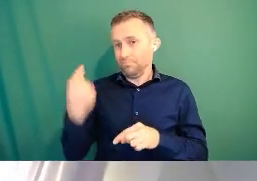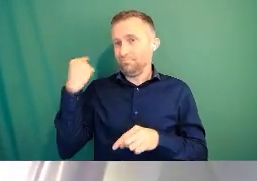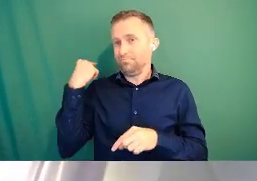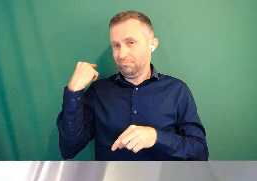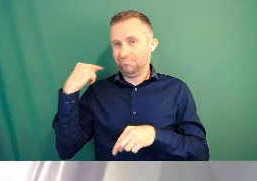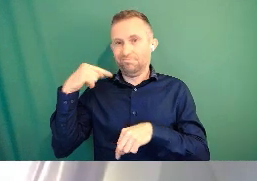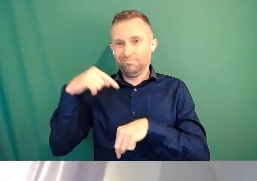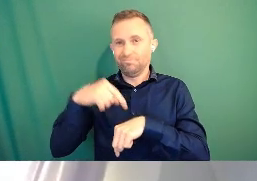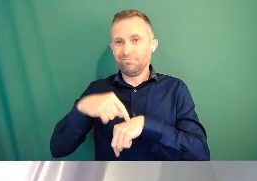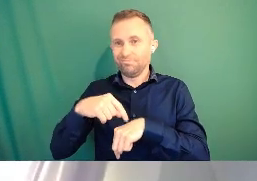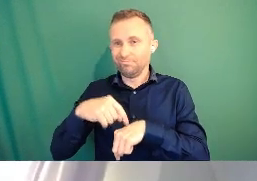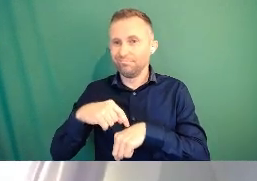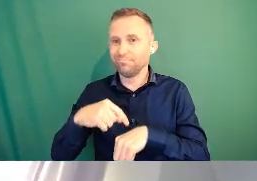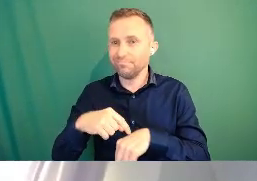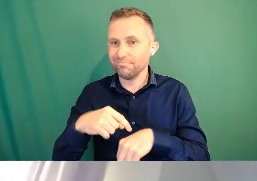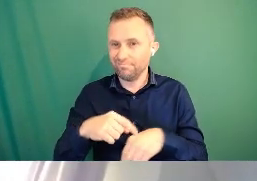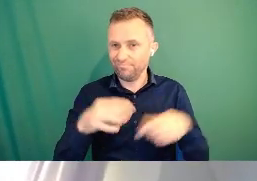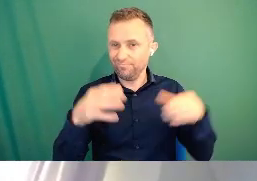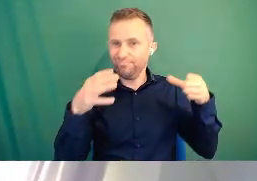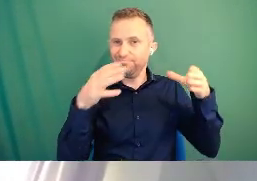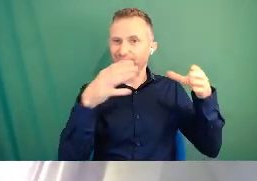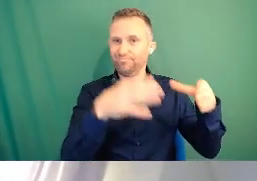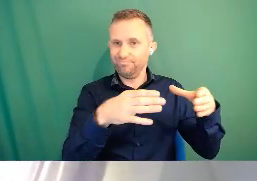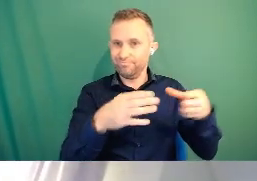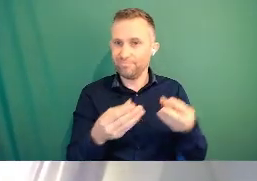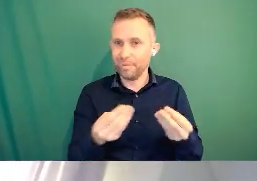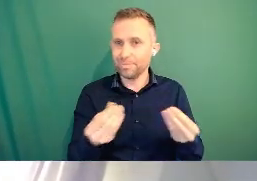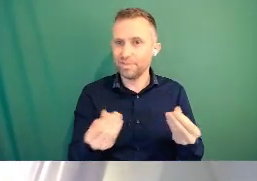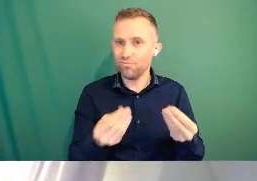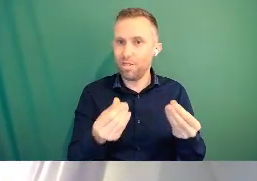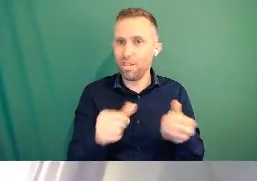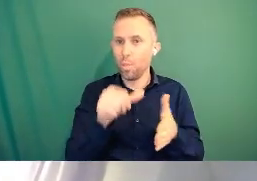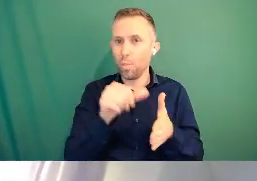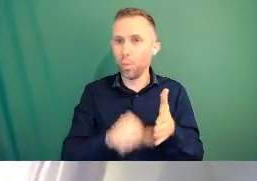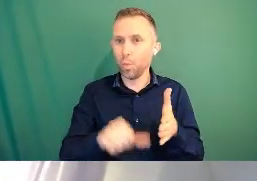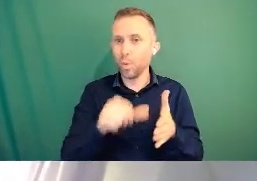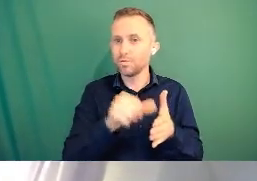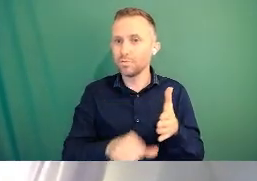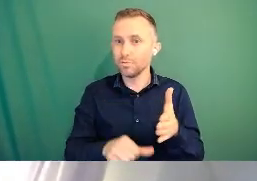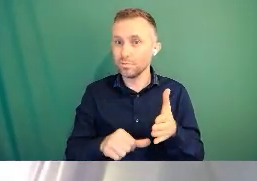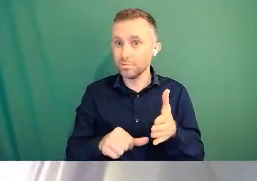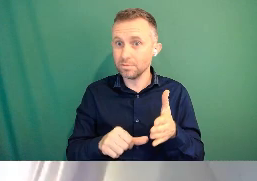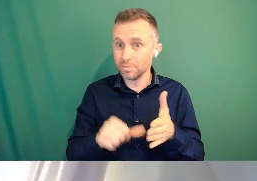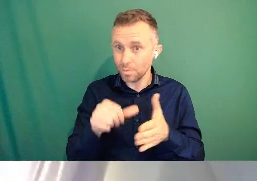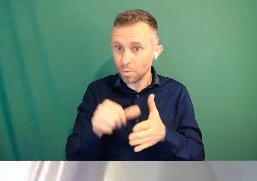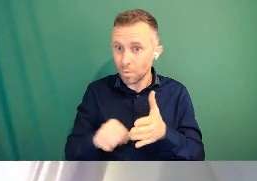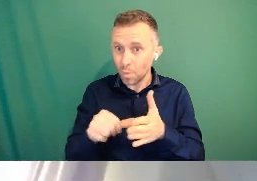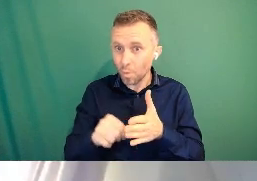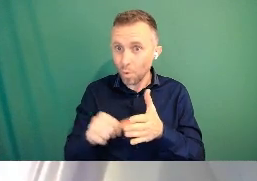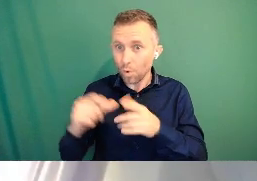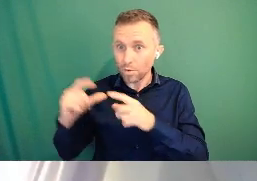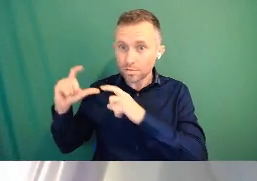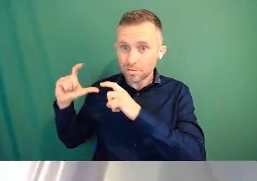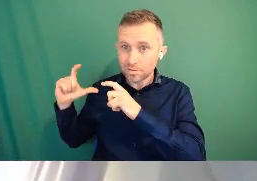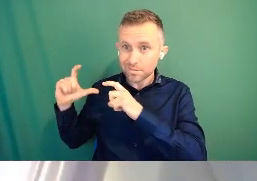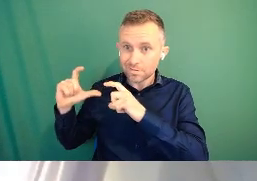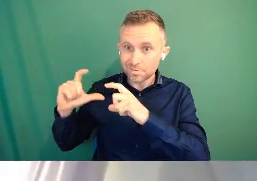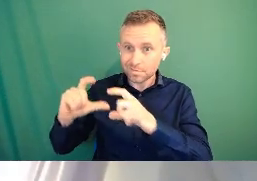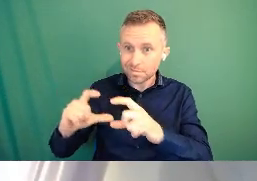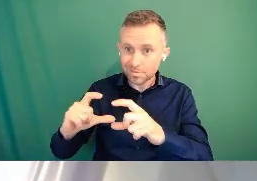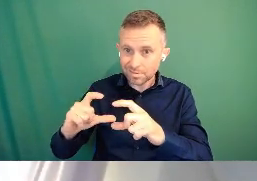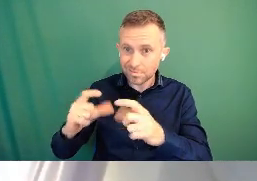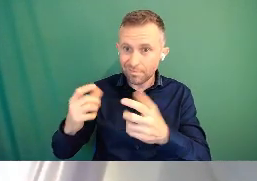So at this time, the structure would have been made of wood. So none of this wooden bit is surviving to this